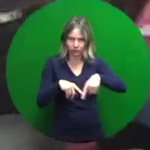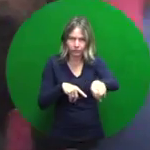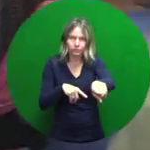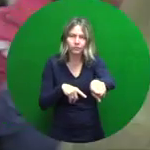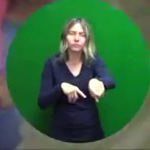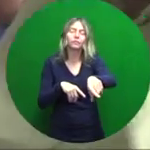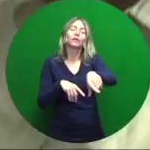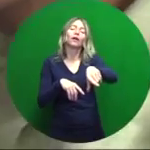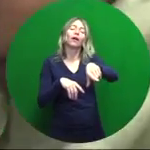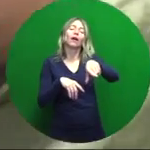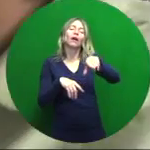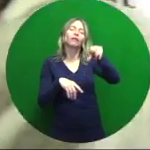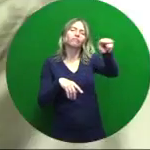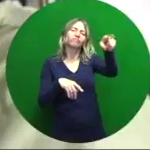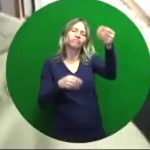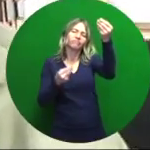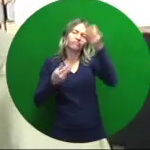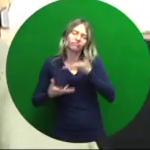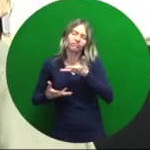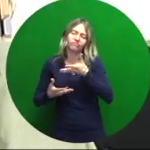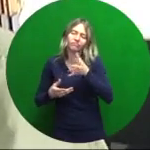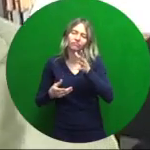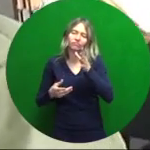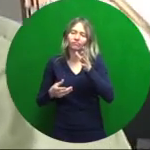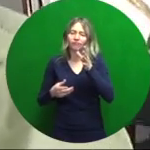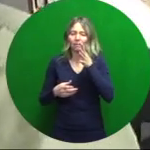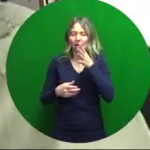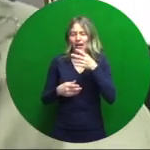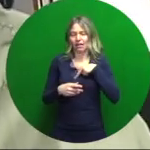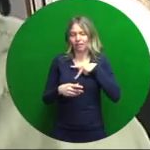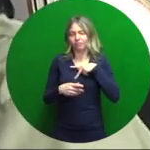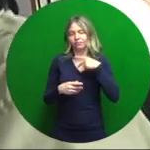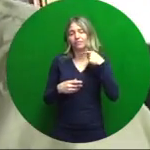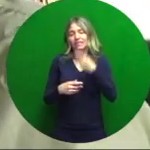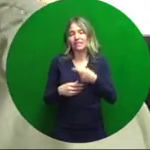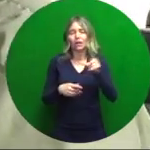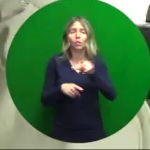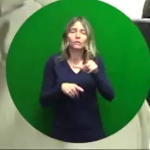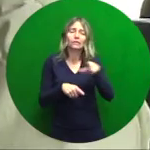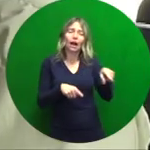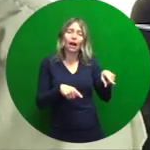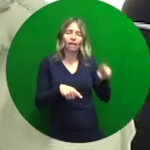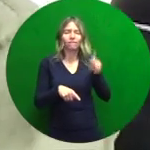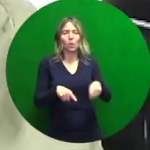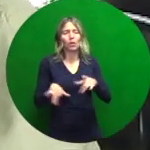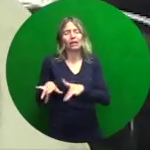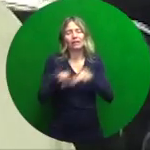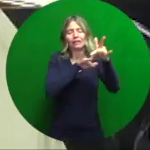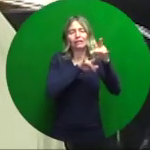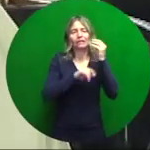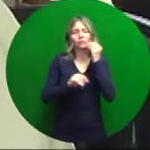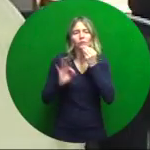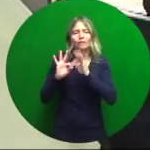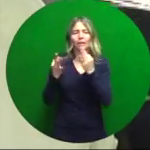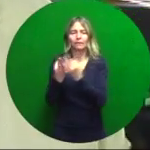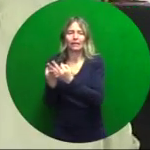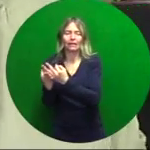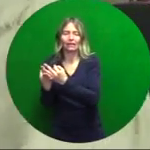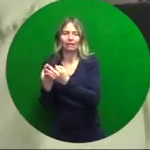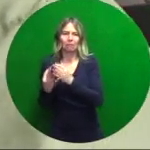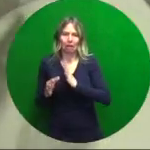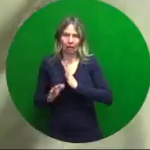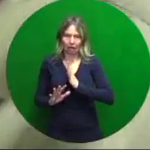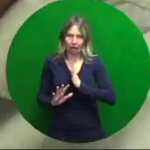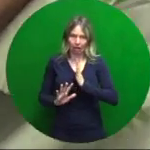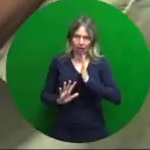in the fall, my mom was told that Louisa had to leave, and she didn't know what to say, and she had no choice